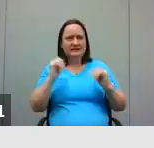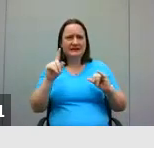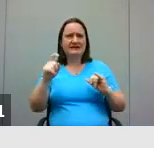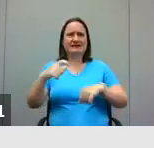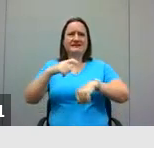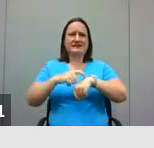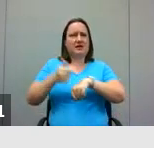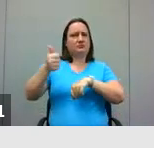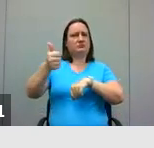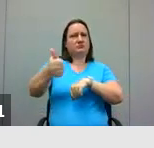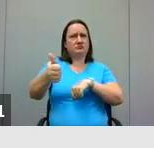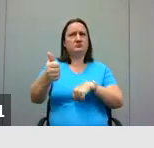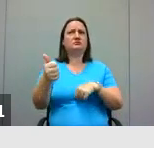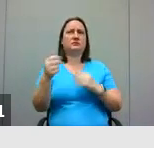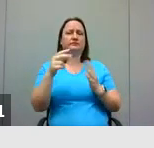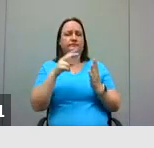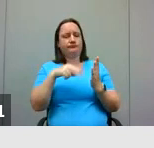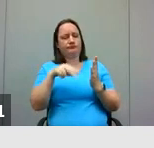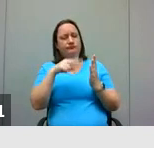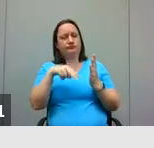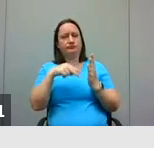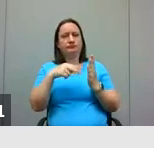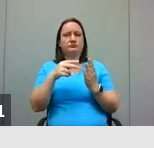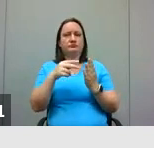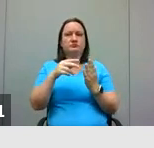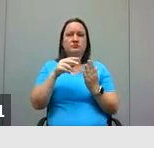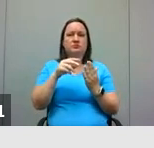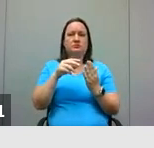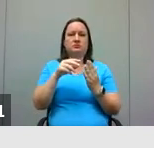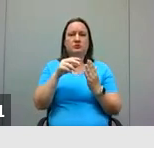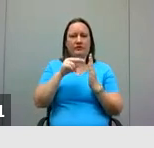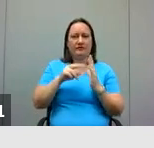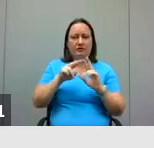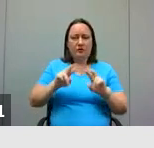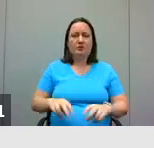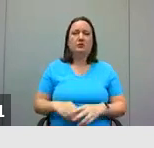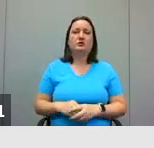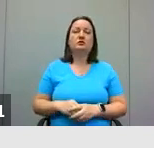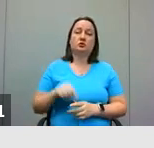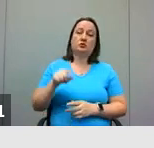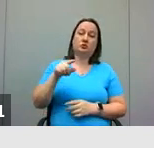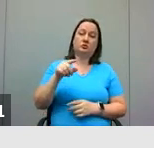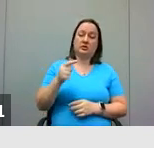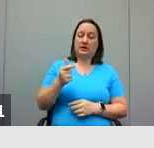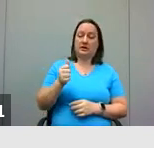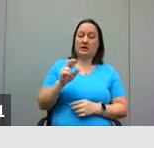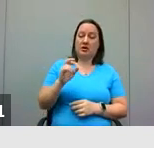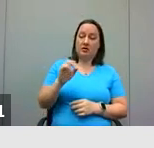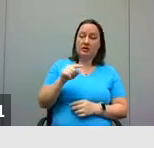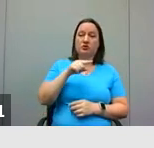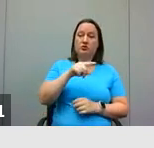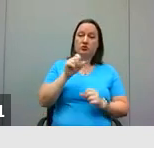it on your own. Sure. So you can do it, you can either say it or you can turn it over to Elizabeth during your portion.